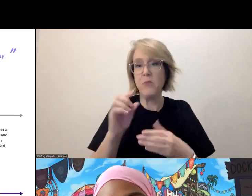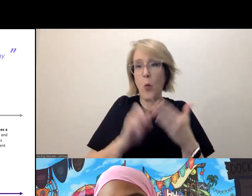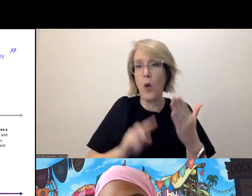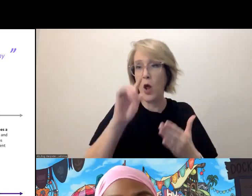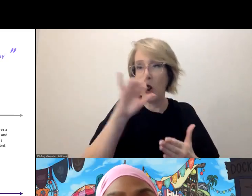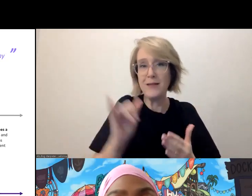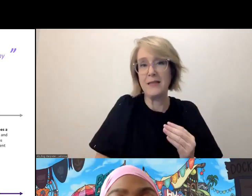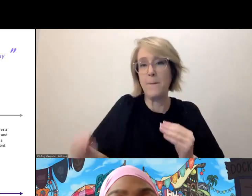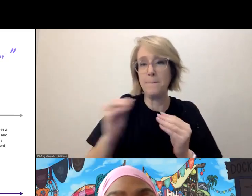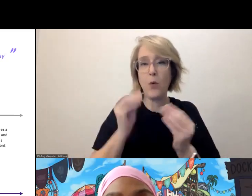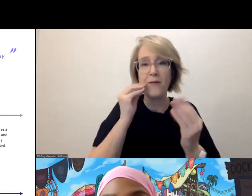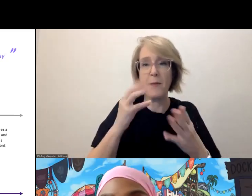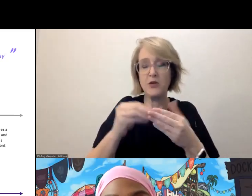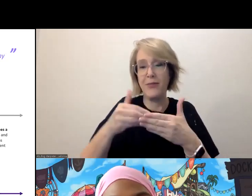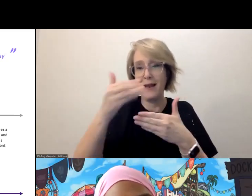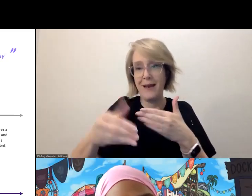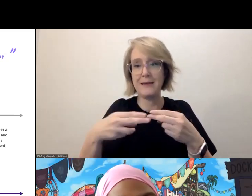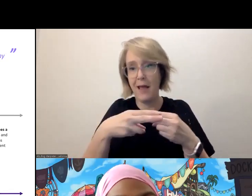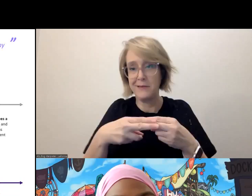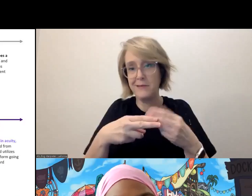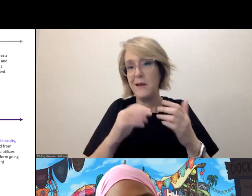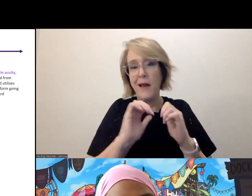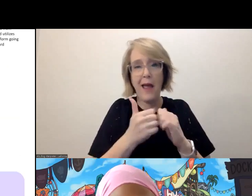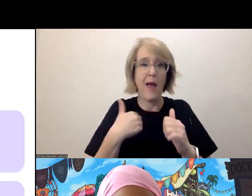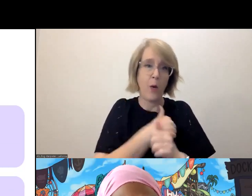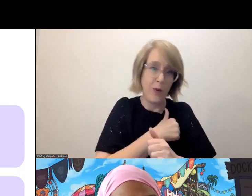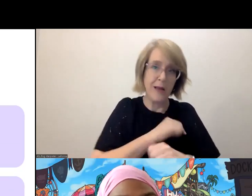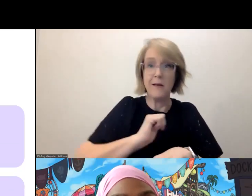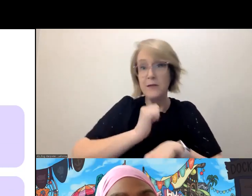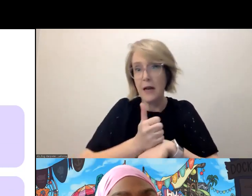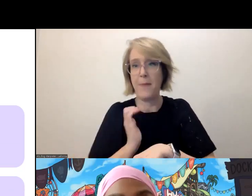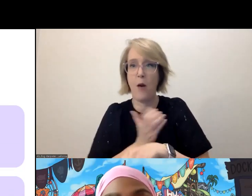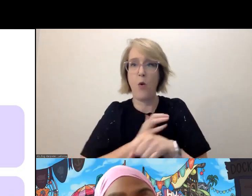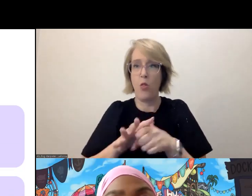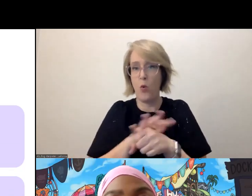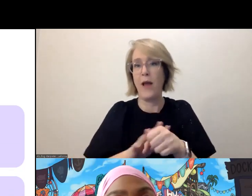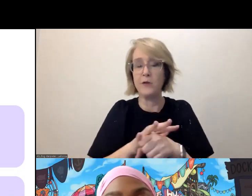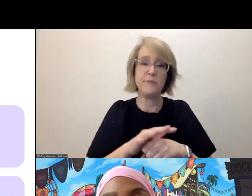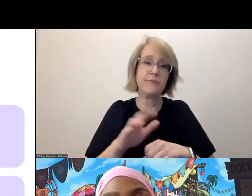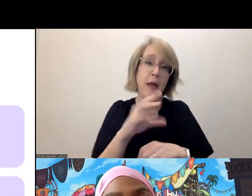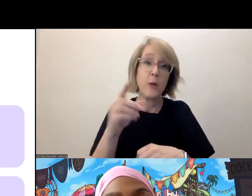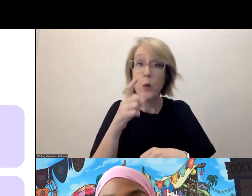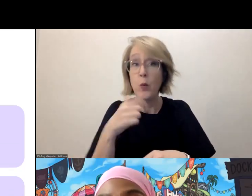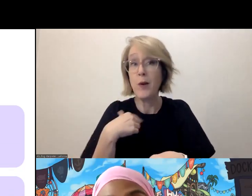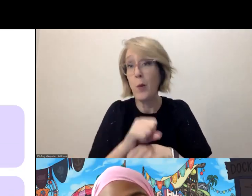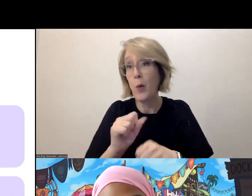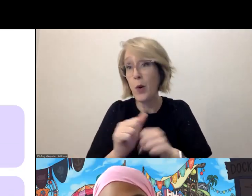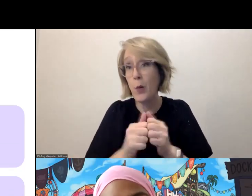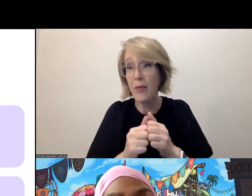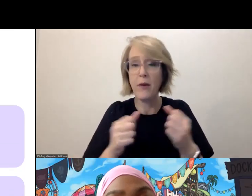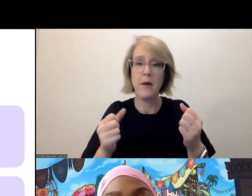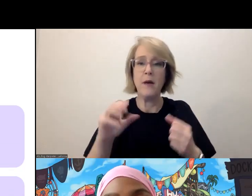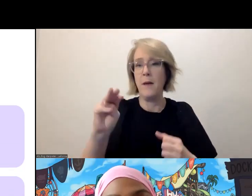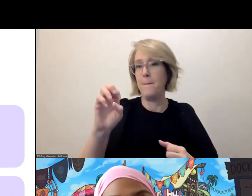more information in the next slide about, you know, where we're located, from who we work with. So we work with Medicaid